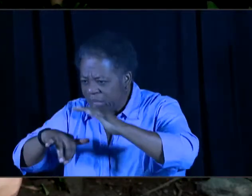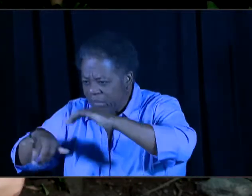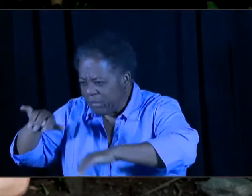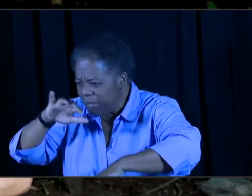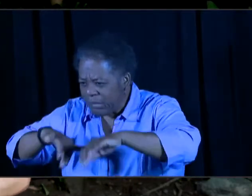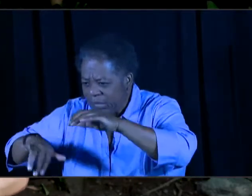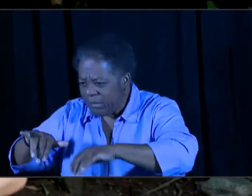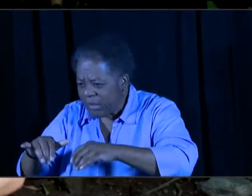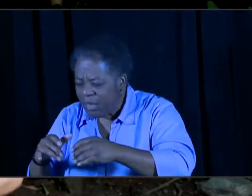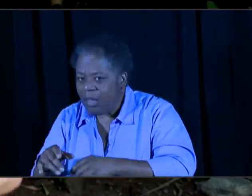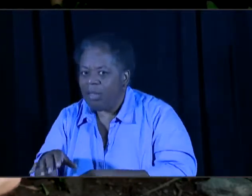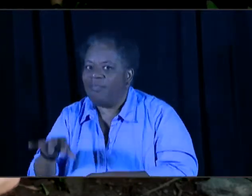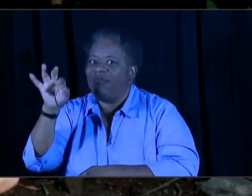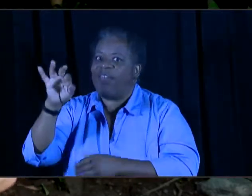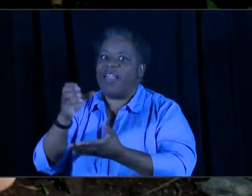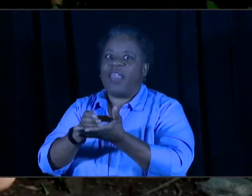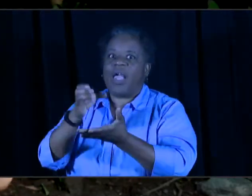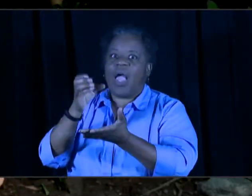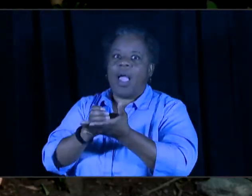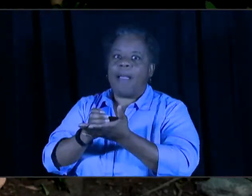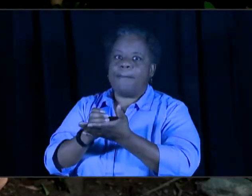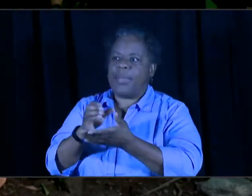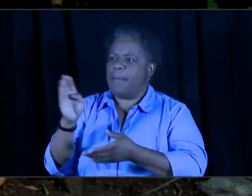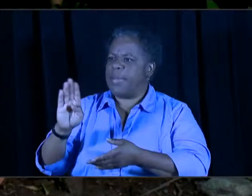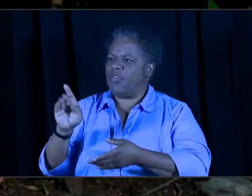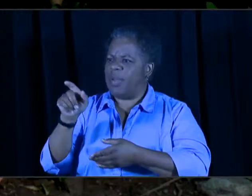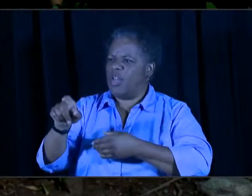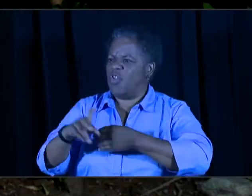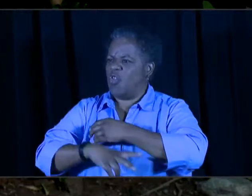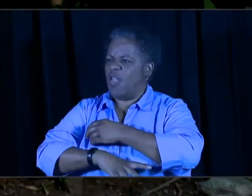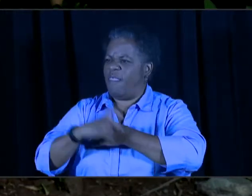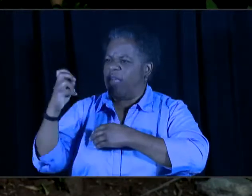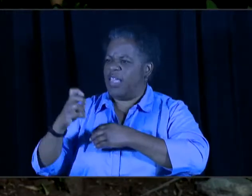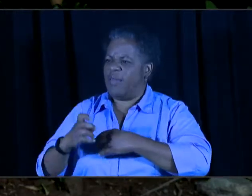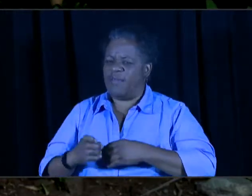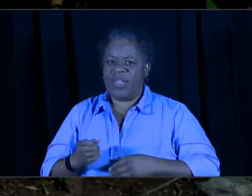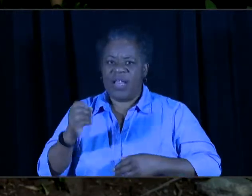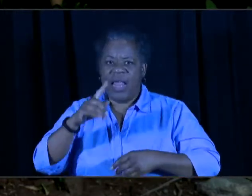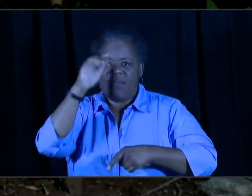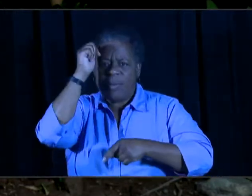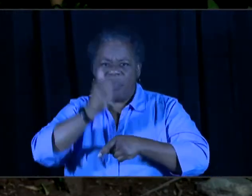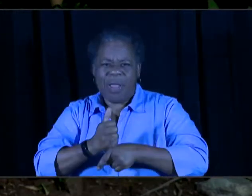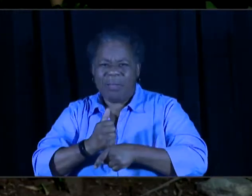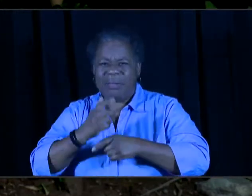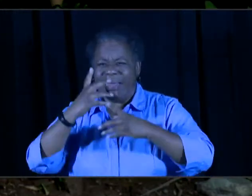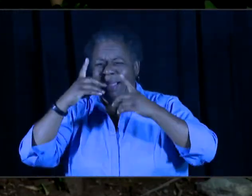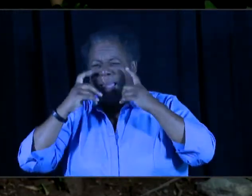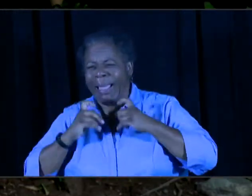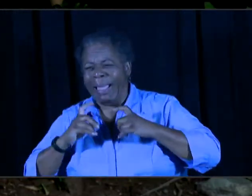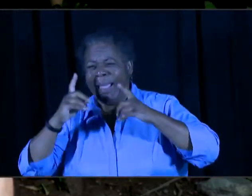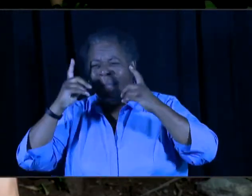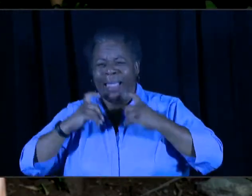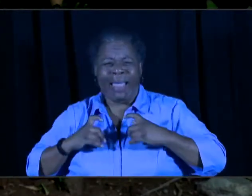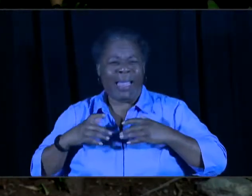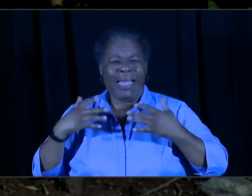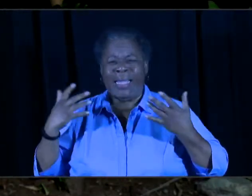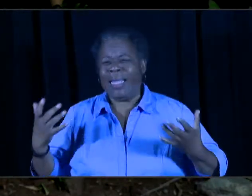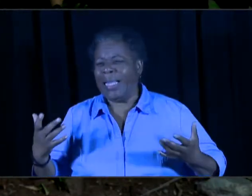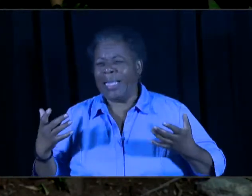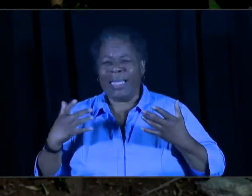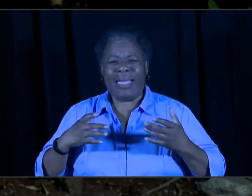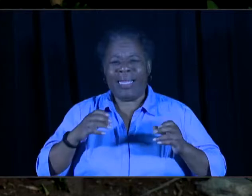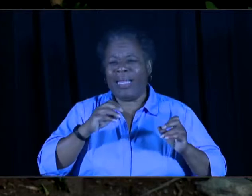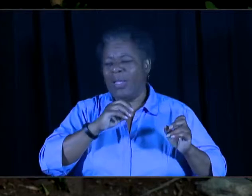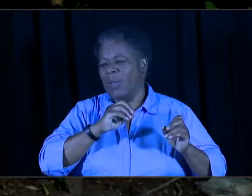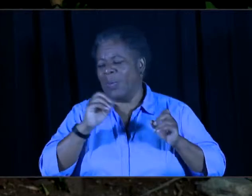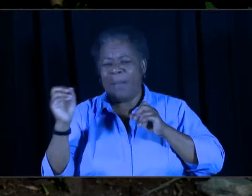cup, they accused Benjamin of theft. All 11 brothers tore their clothes, reloaded their donkeys, and returned